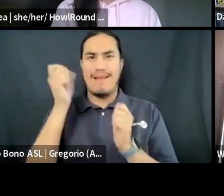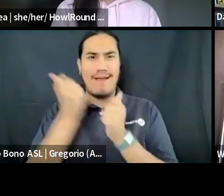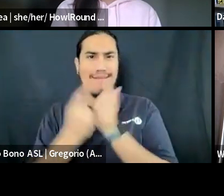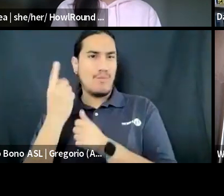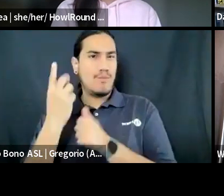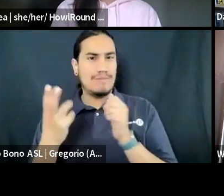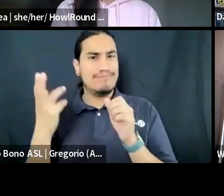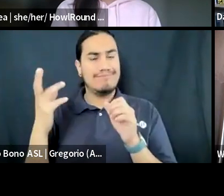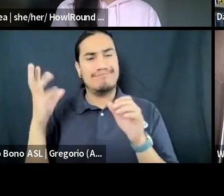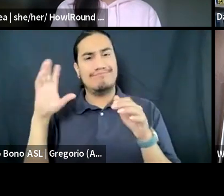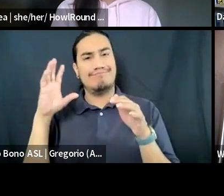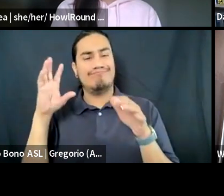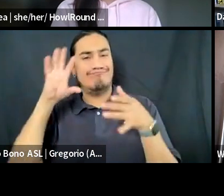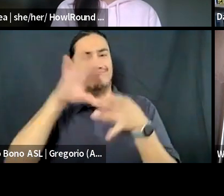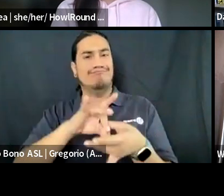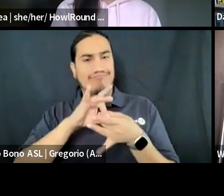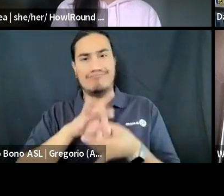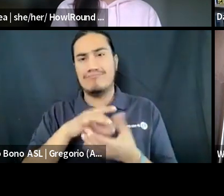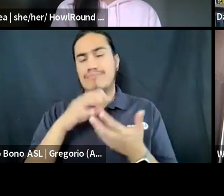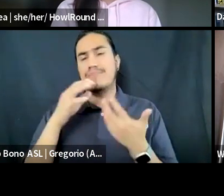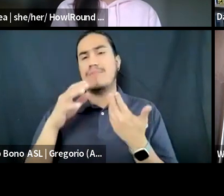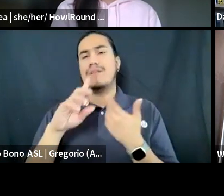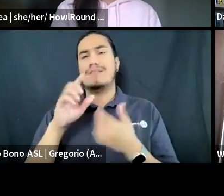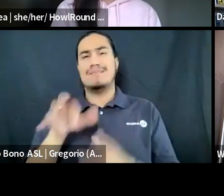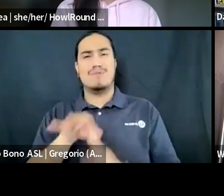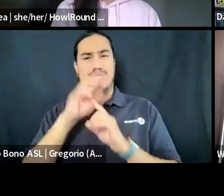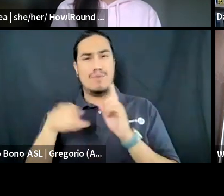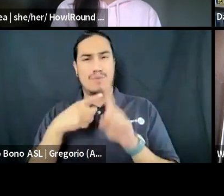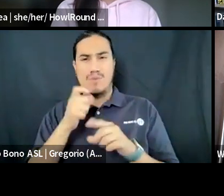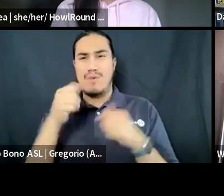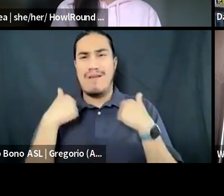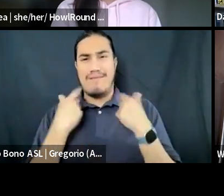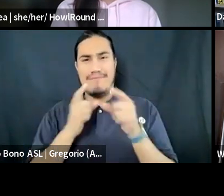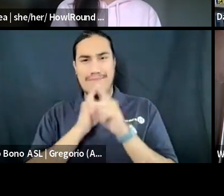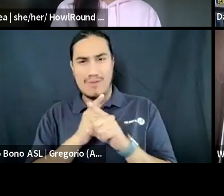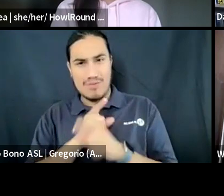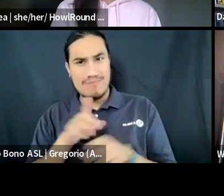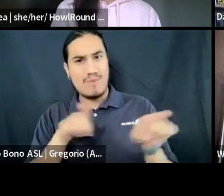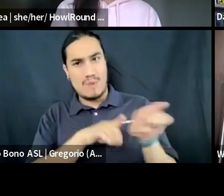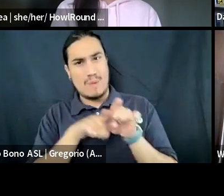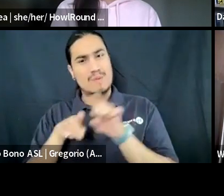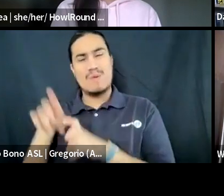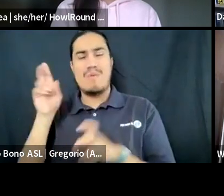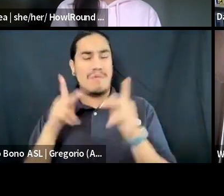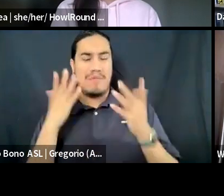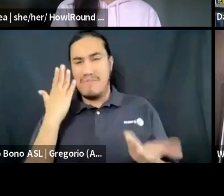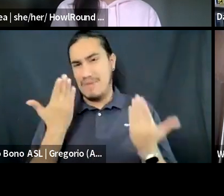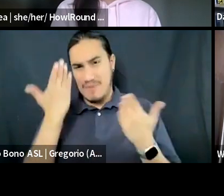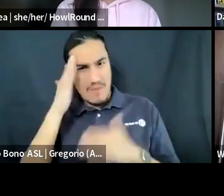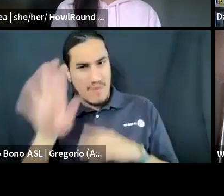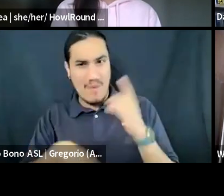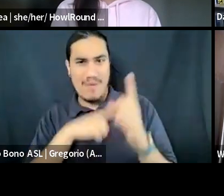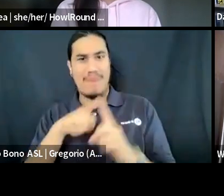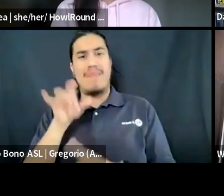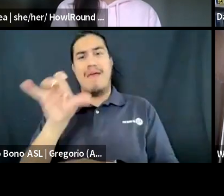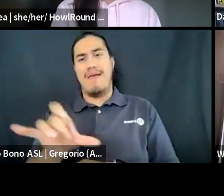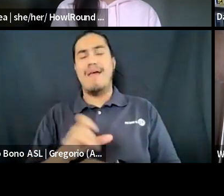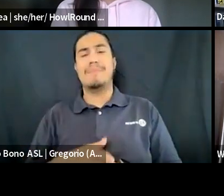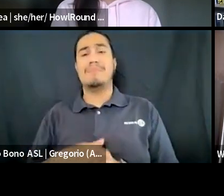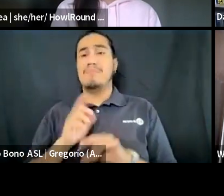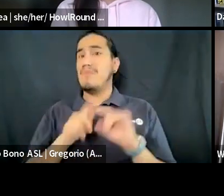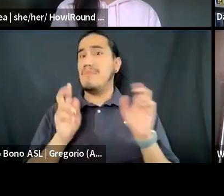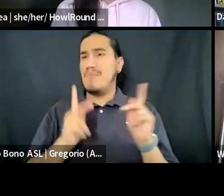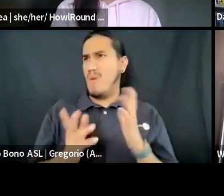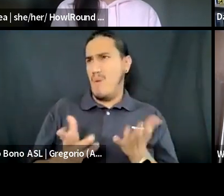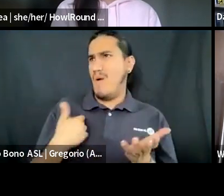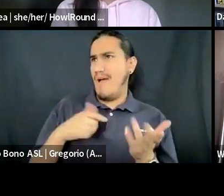to like know about these things, especially when you don't have the mentorship. So thank you so much for mentioning them, so that folks can be like, oh, let me Google